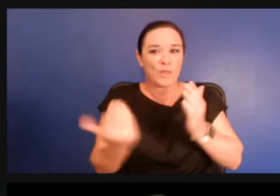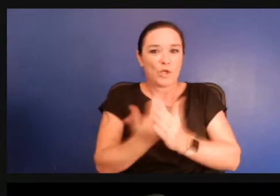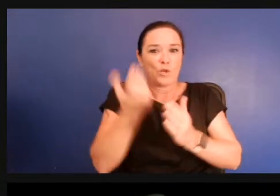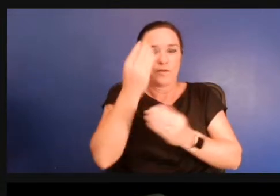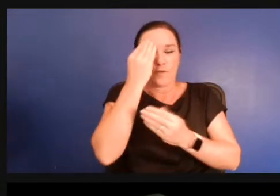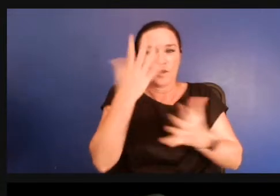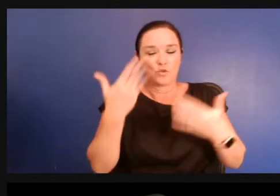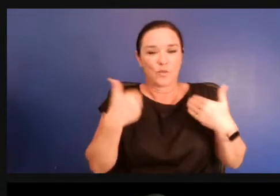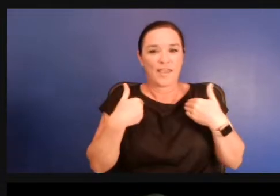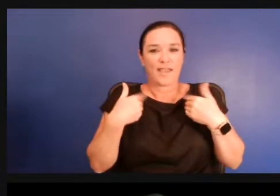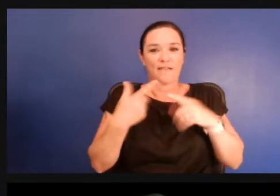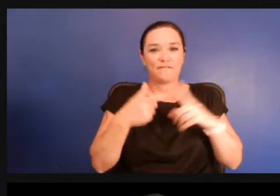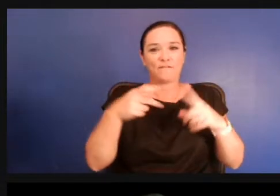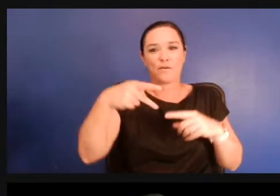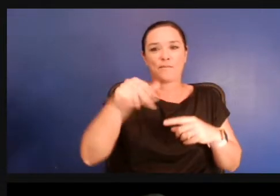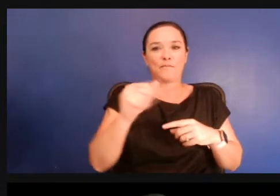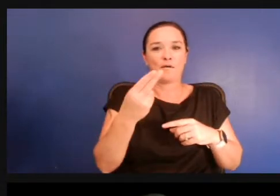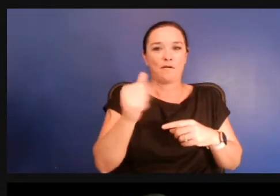Pāhala since.